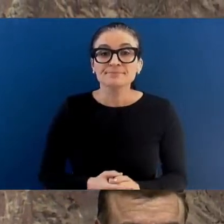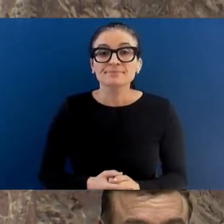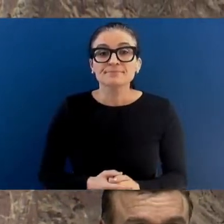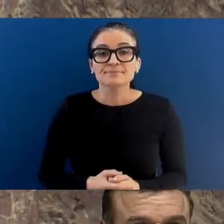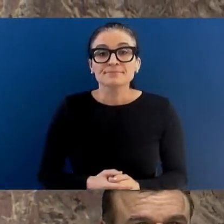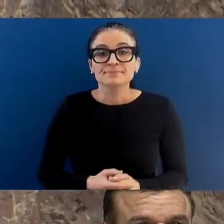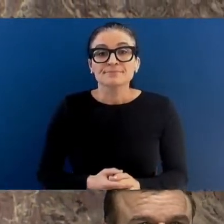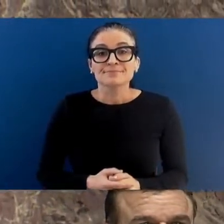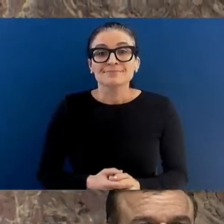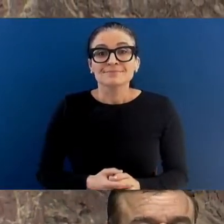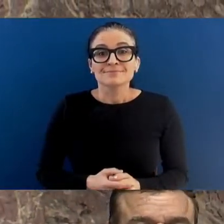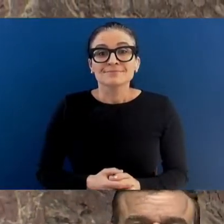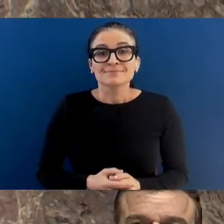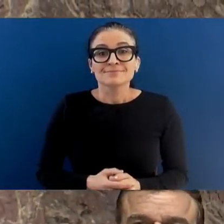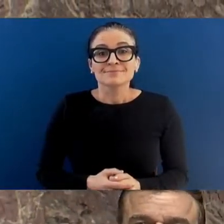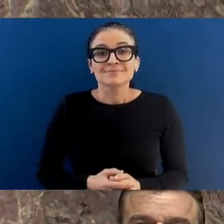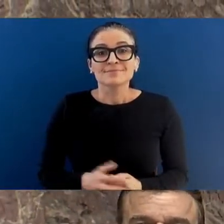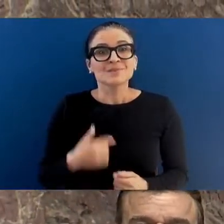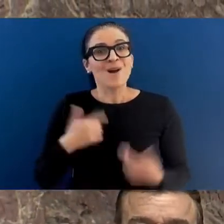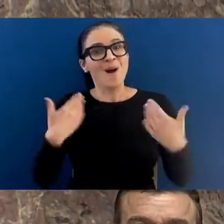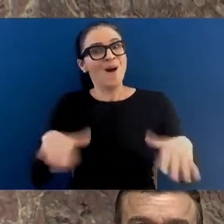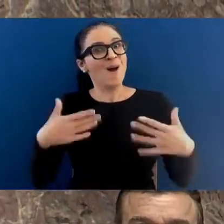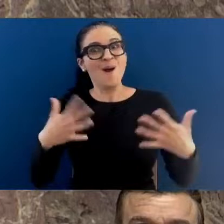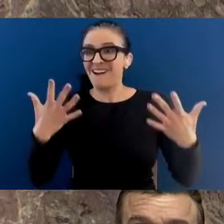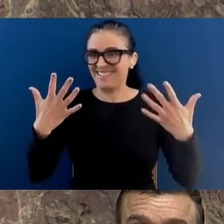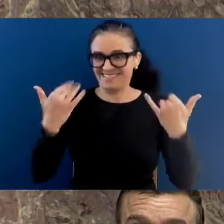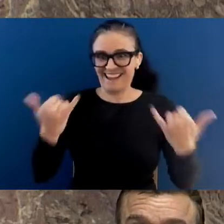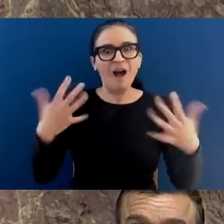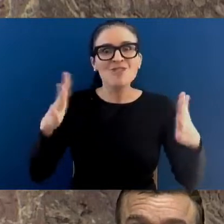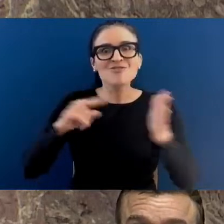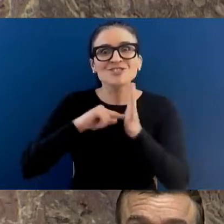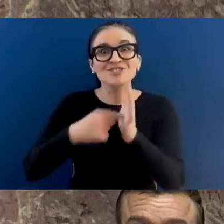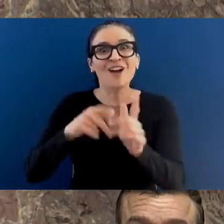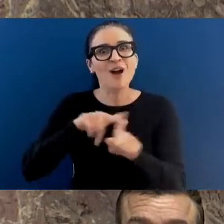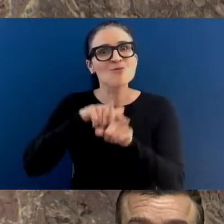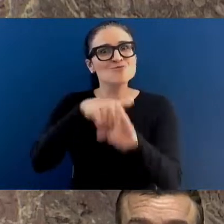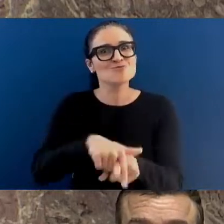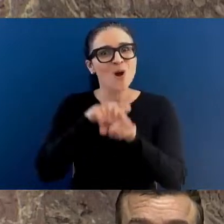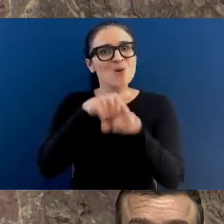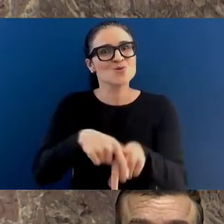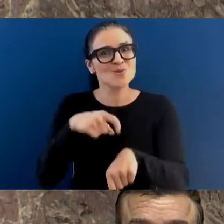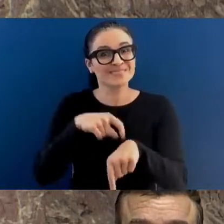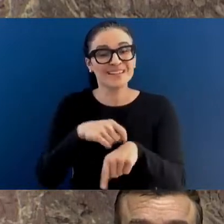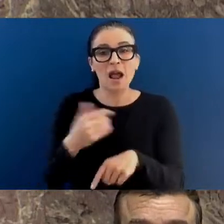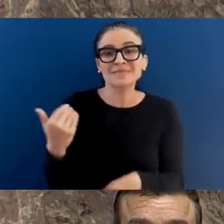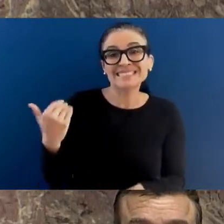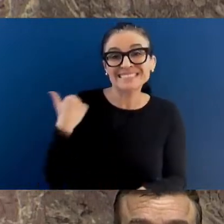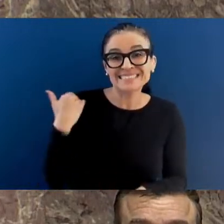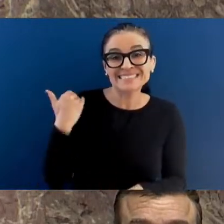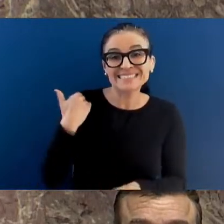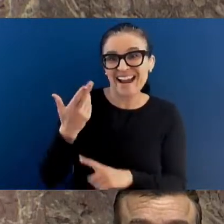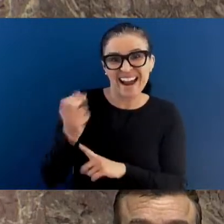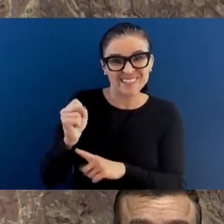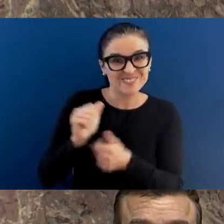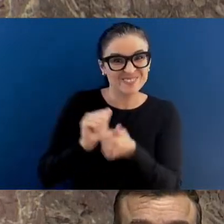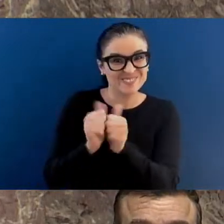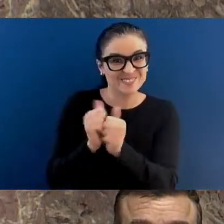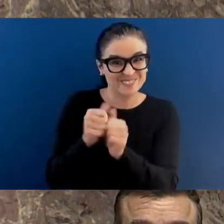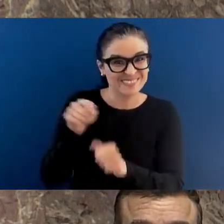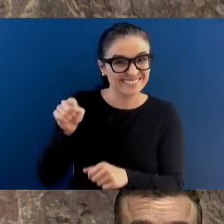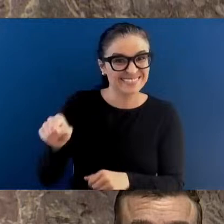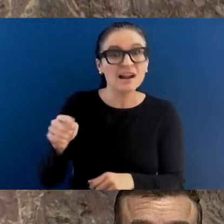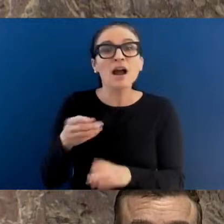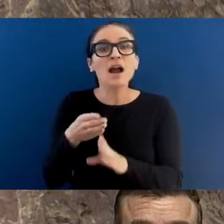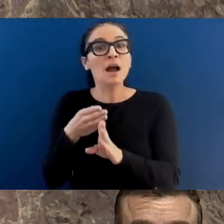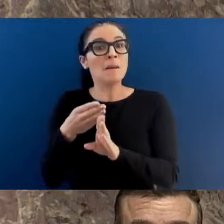We've had an incredible high school rodeo action 2 weekends ago and a spectacular classic indoor rodeo the weekend before. Hats off